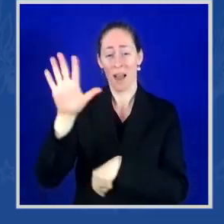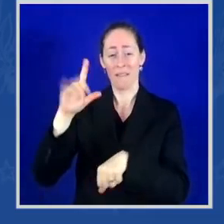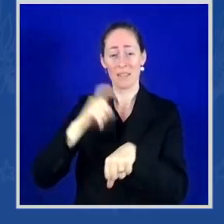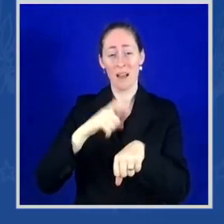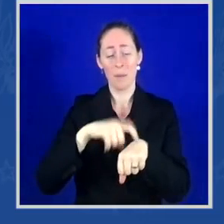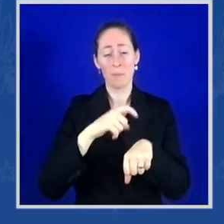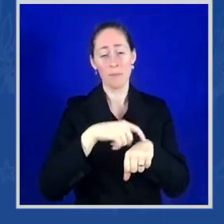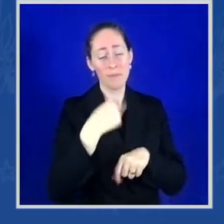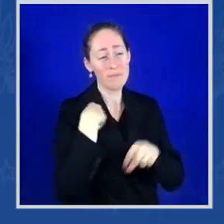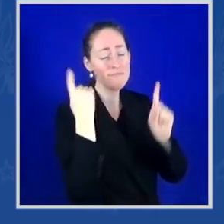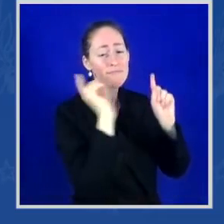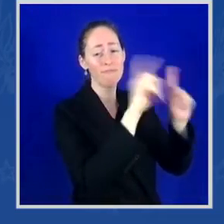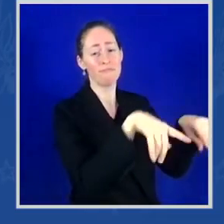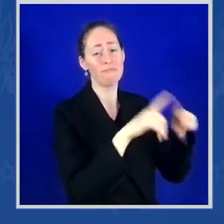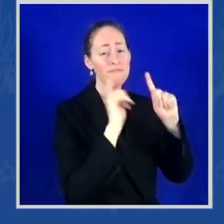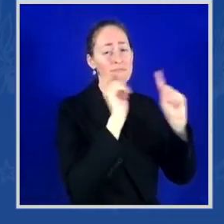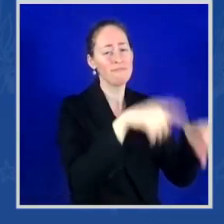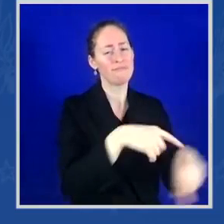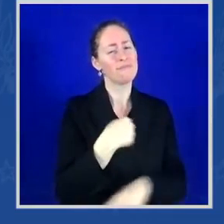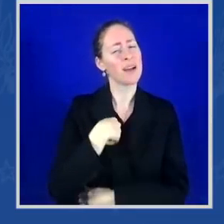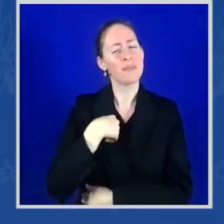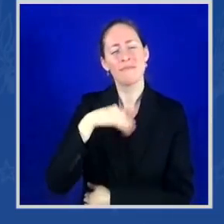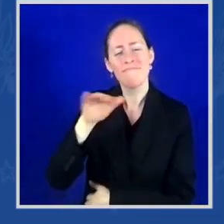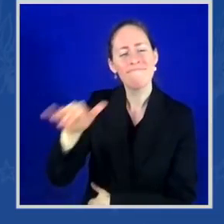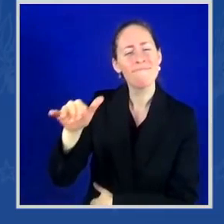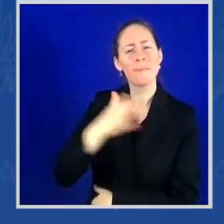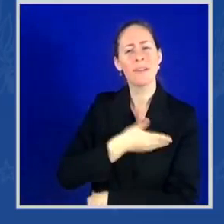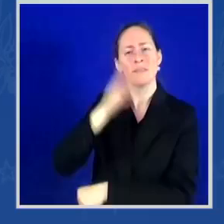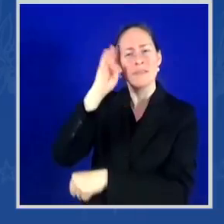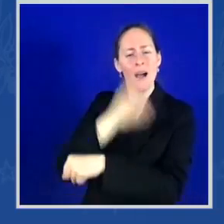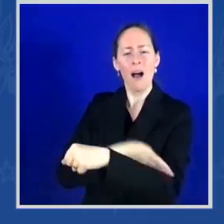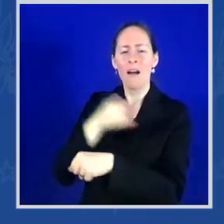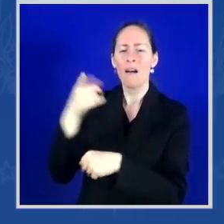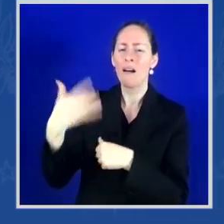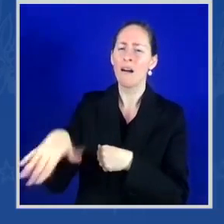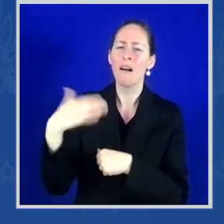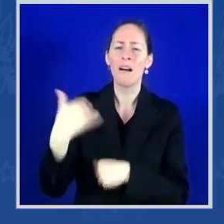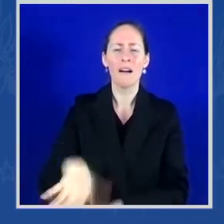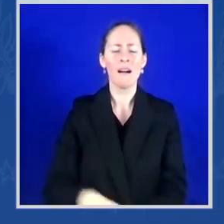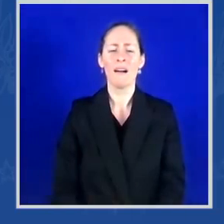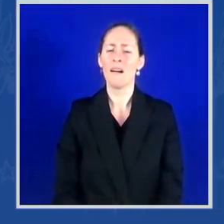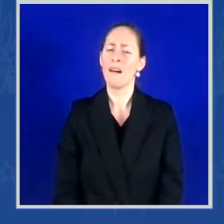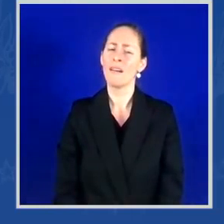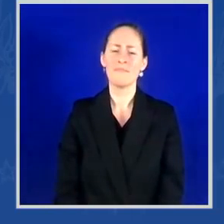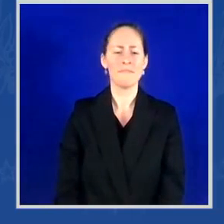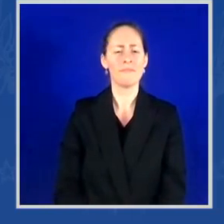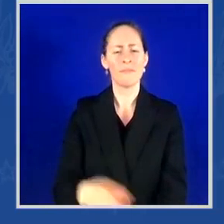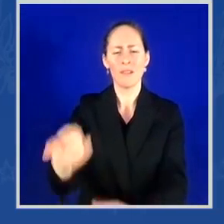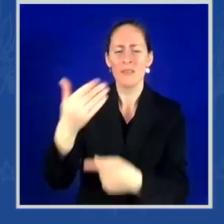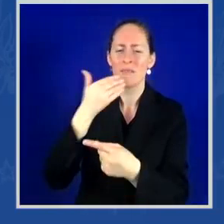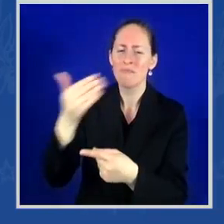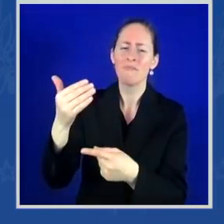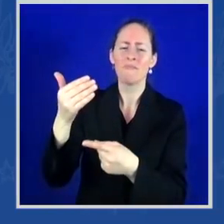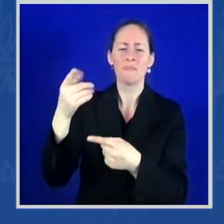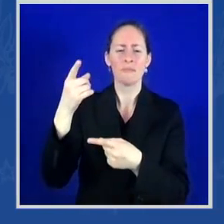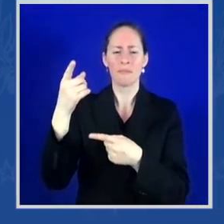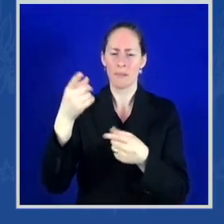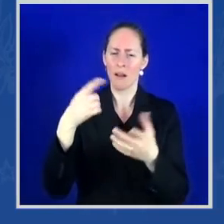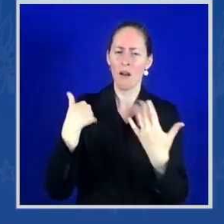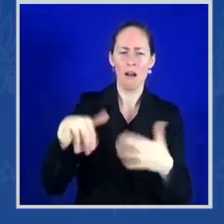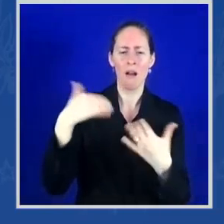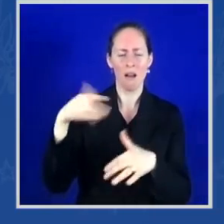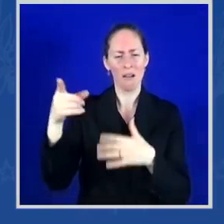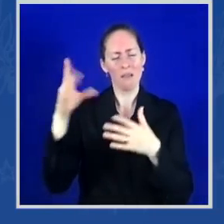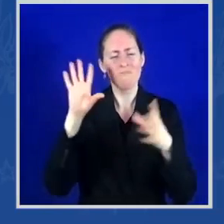States Army. It's the master sergeants. They run the Army. Well, I woke up